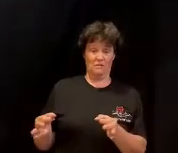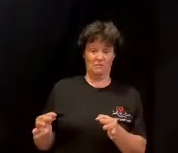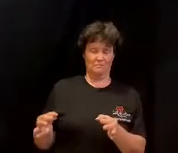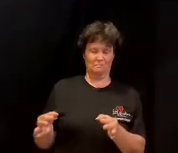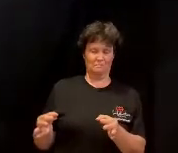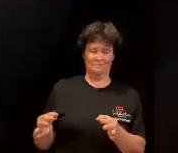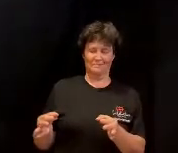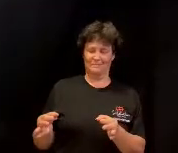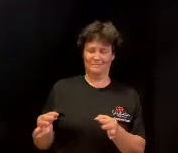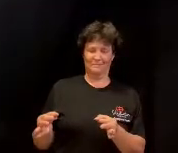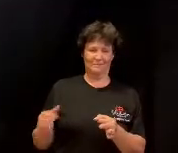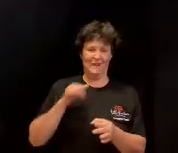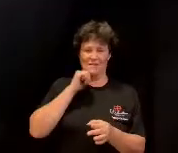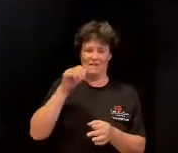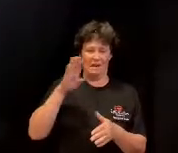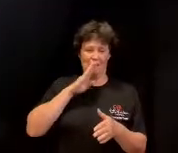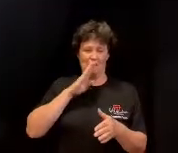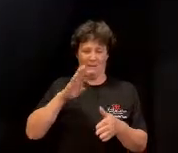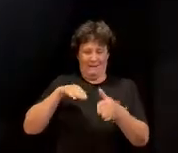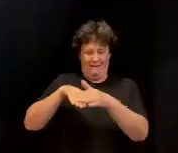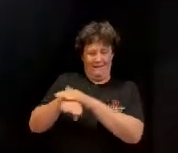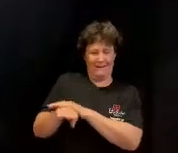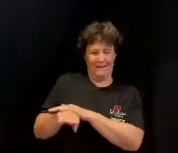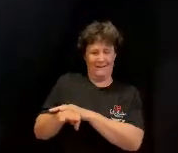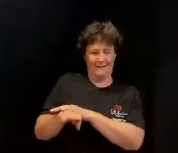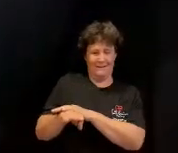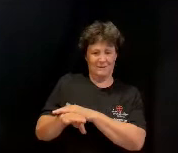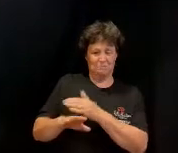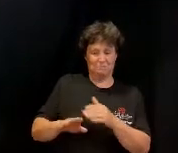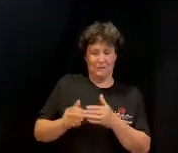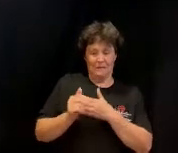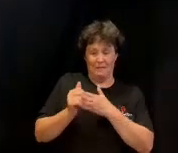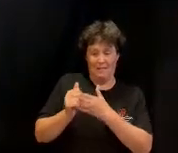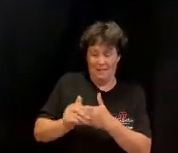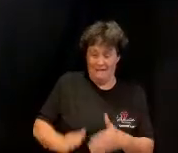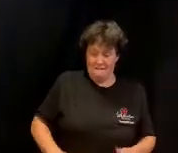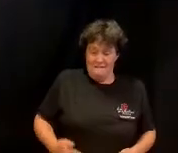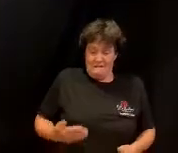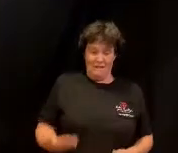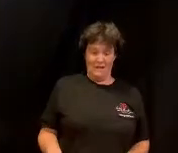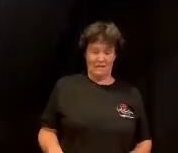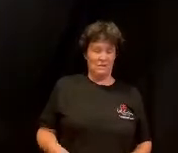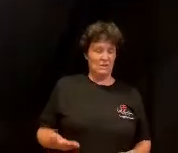because that leads you down roads of offense, deeper into offense.